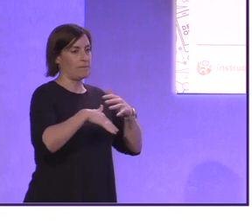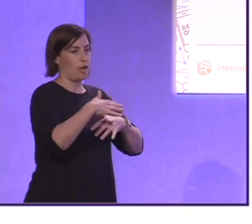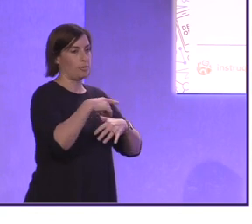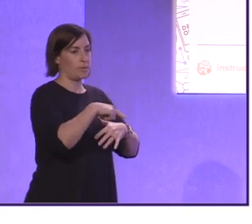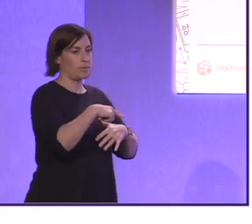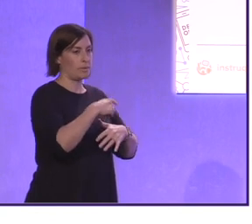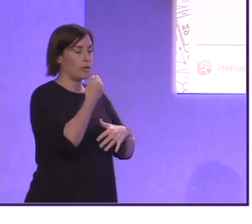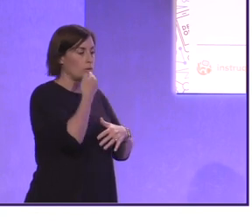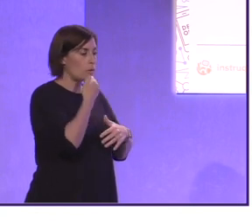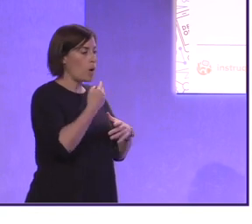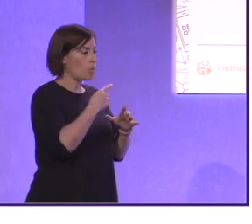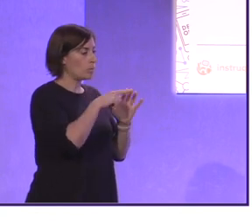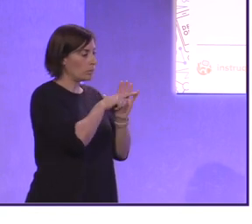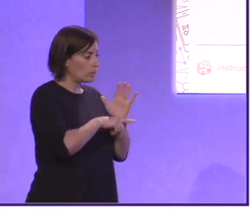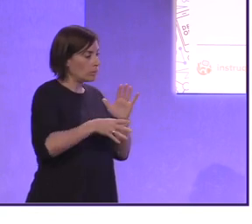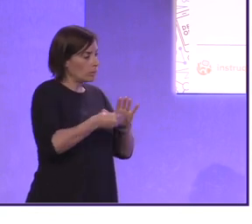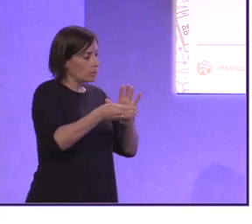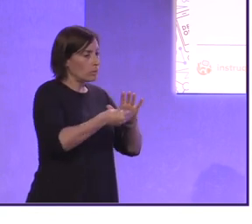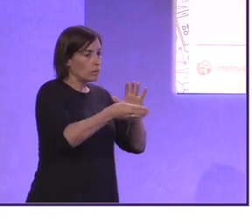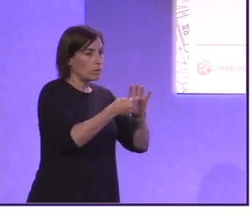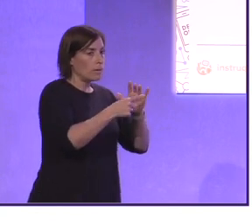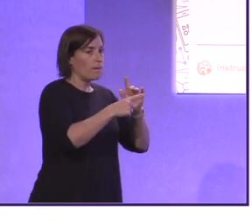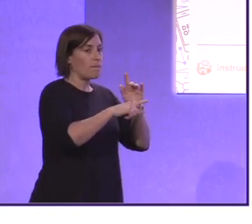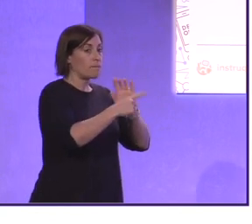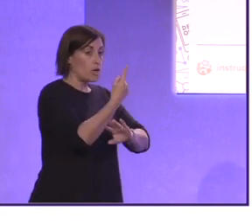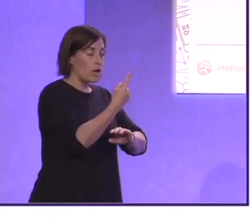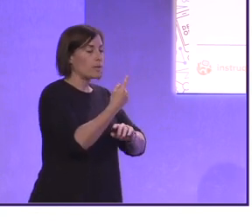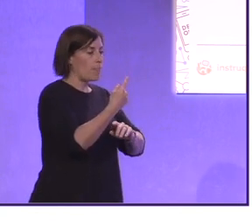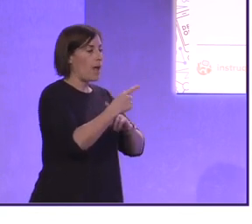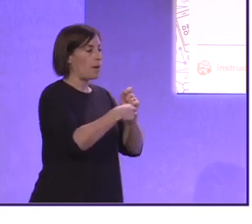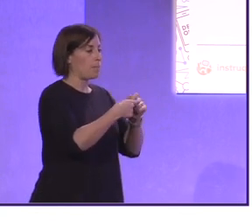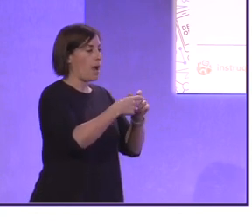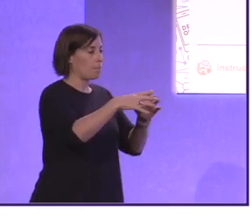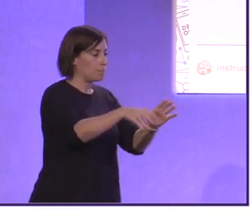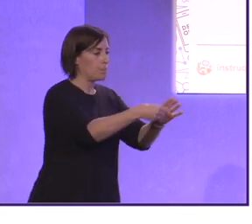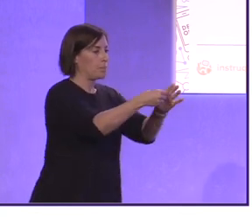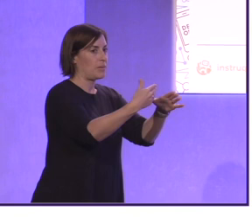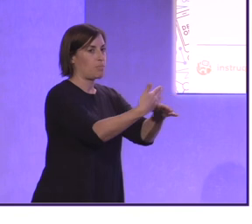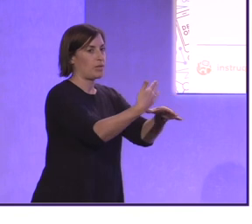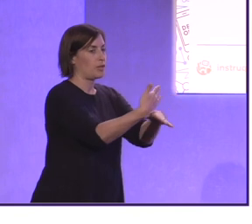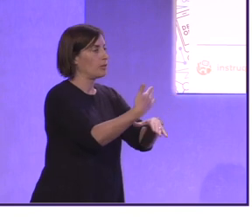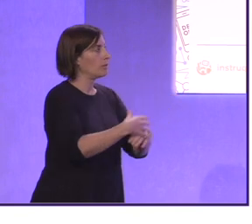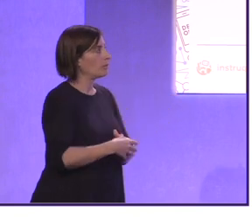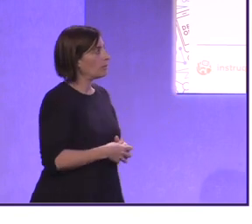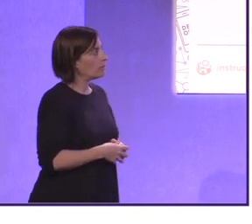code into production because of that approach. So really look at